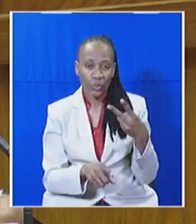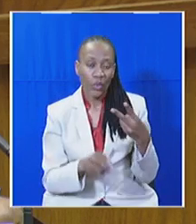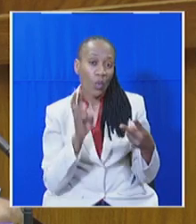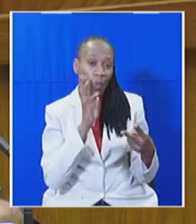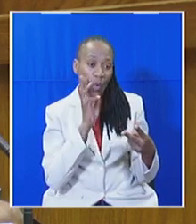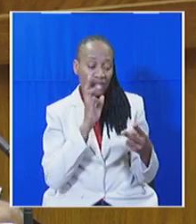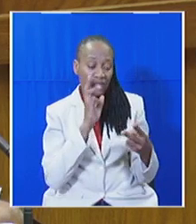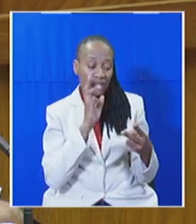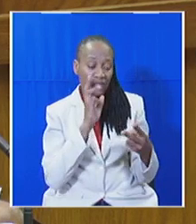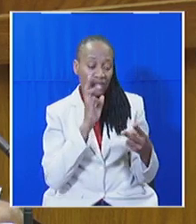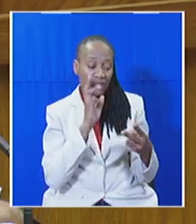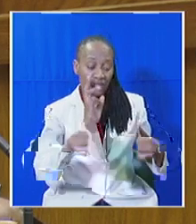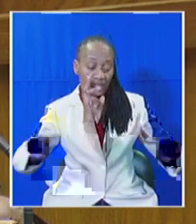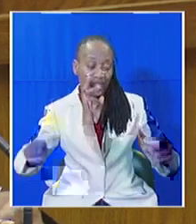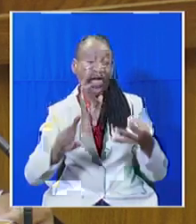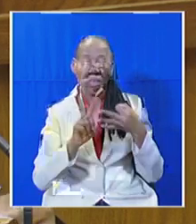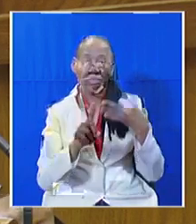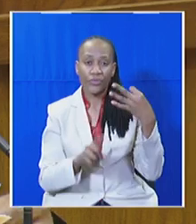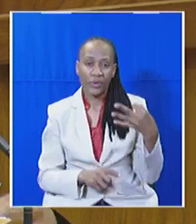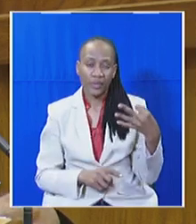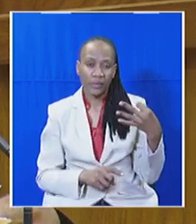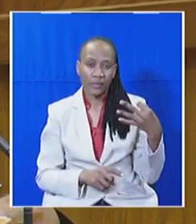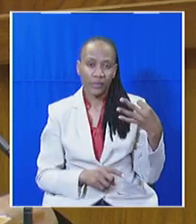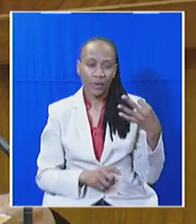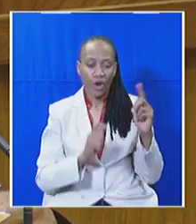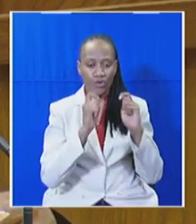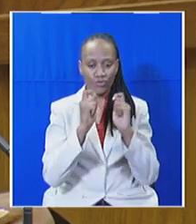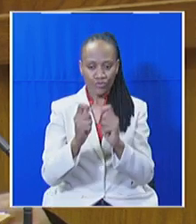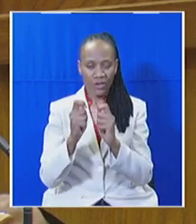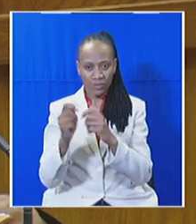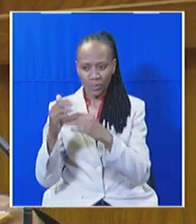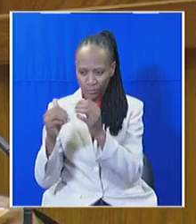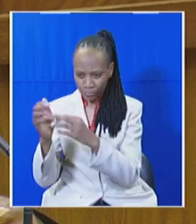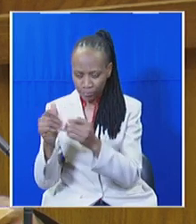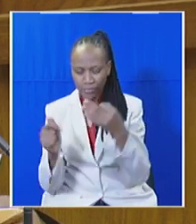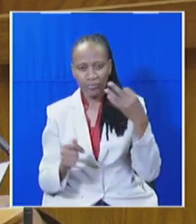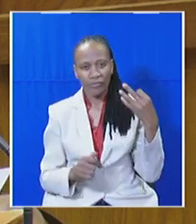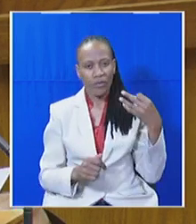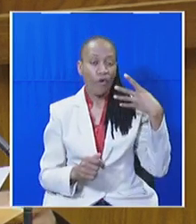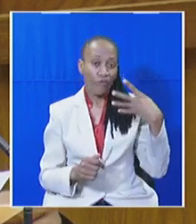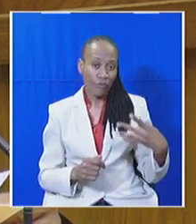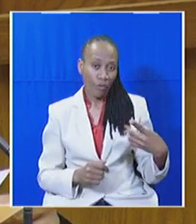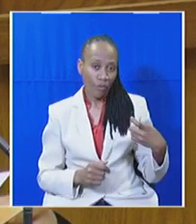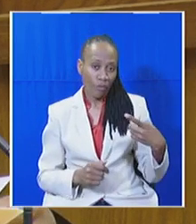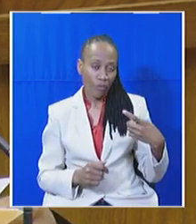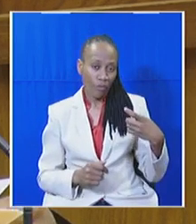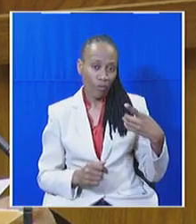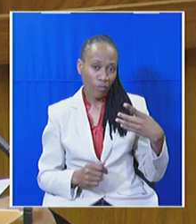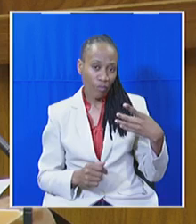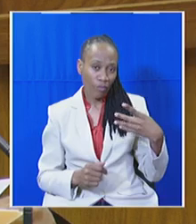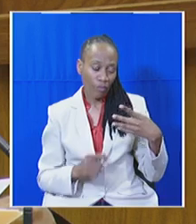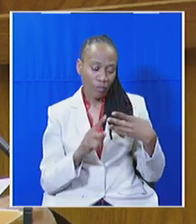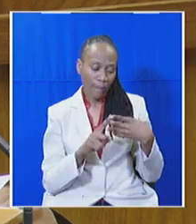and sanitation; three, transport infrastructure; four,